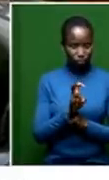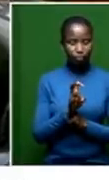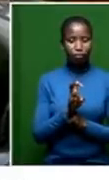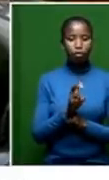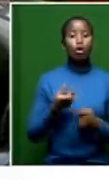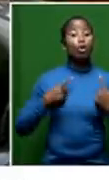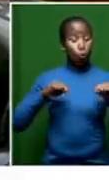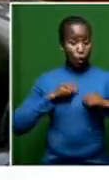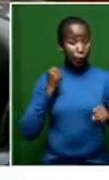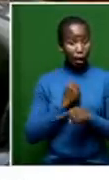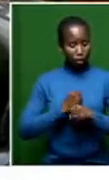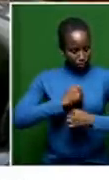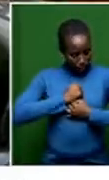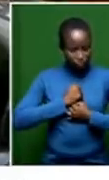process.